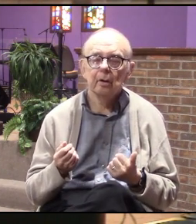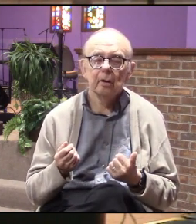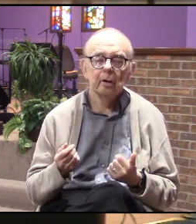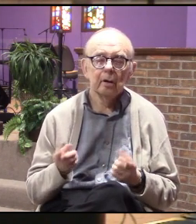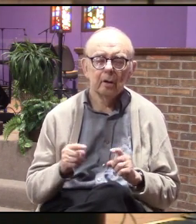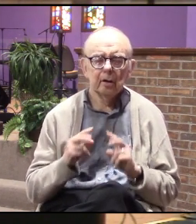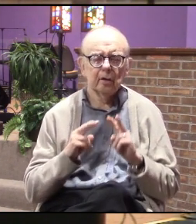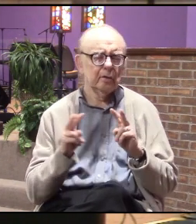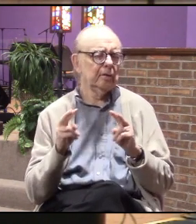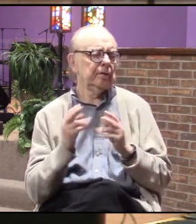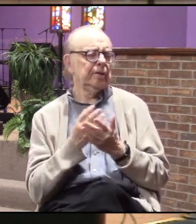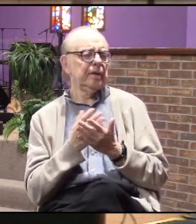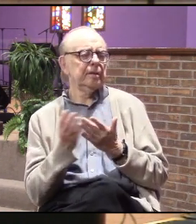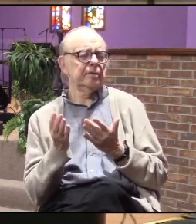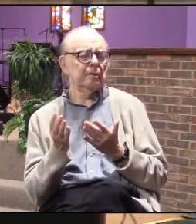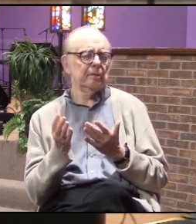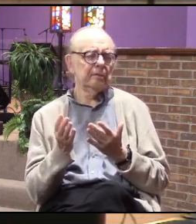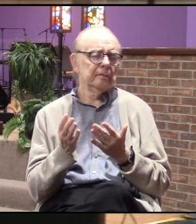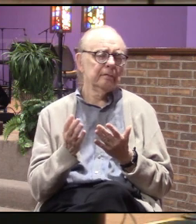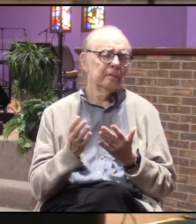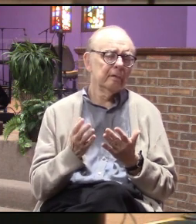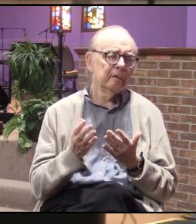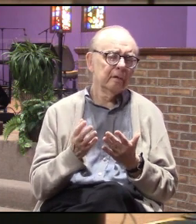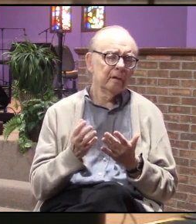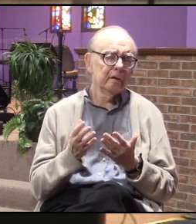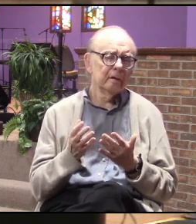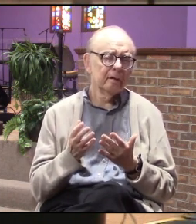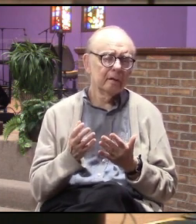So when we look at things,